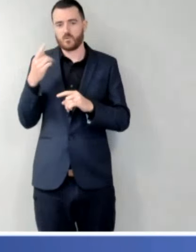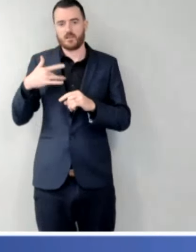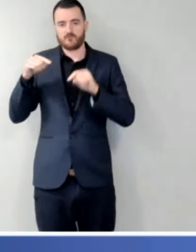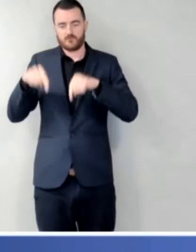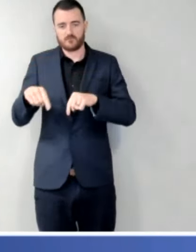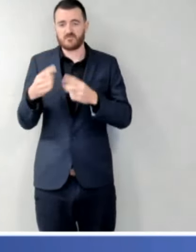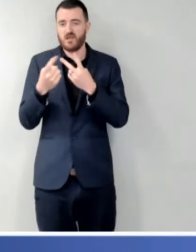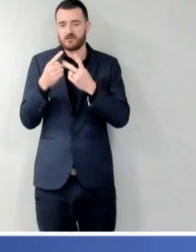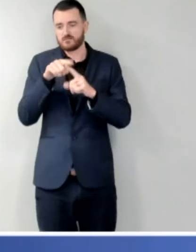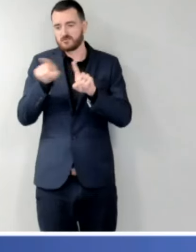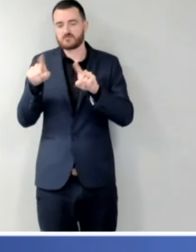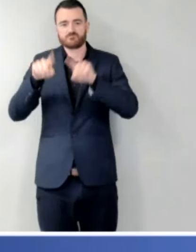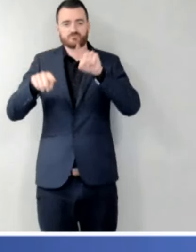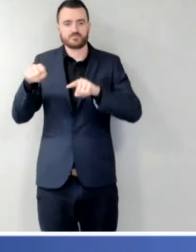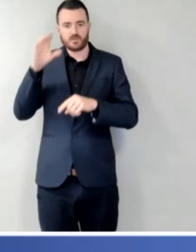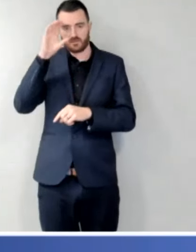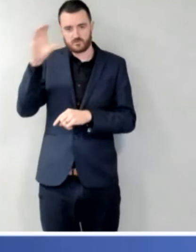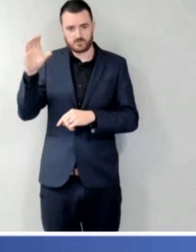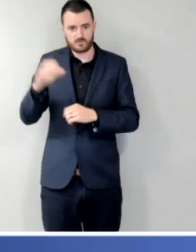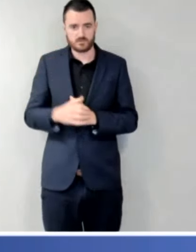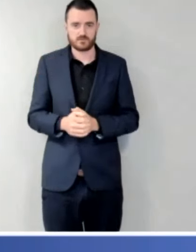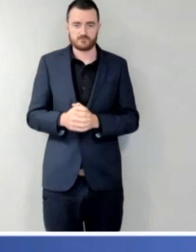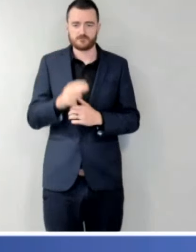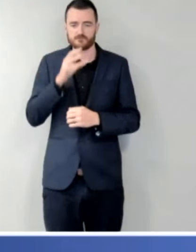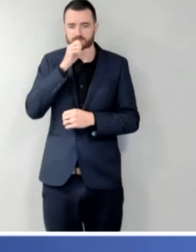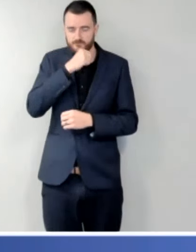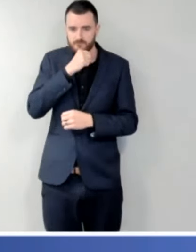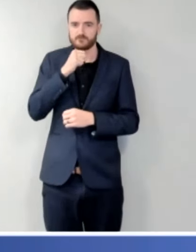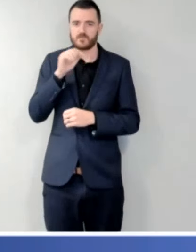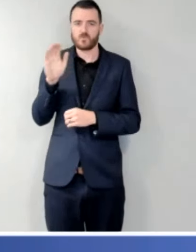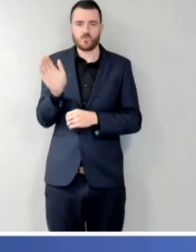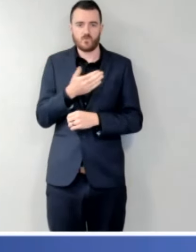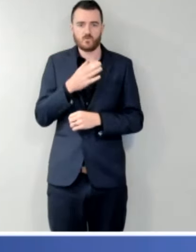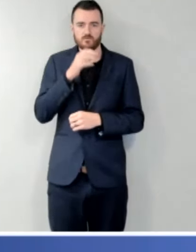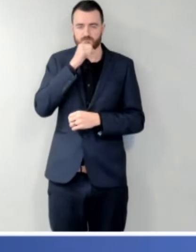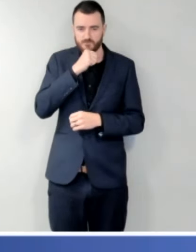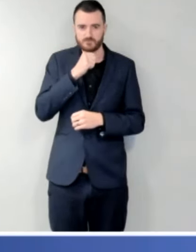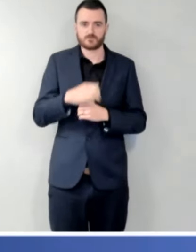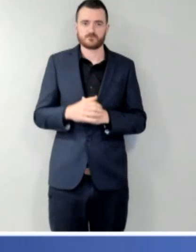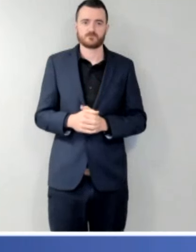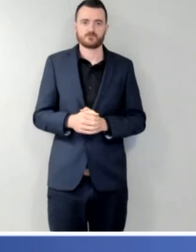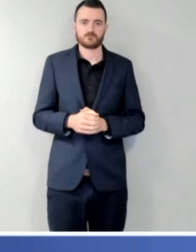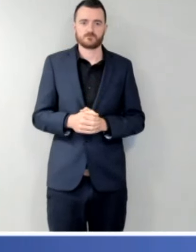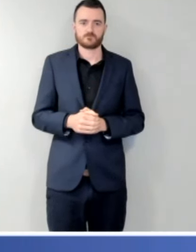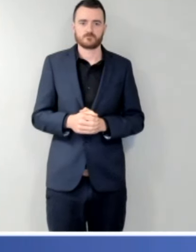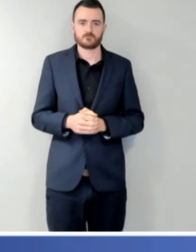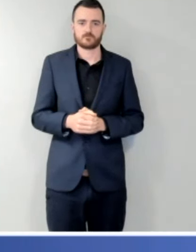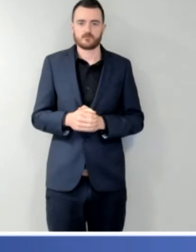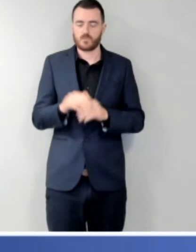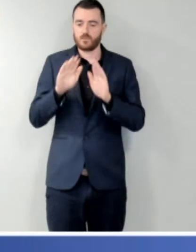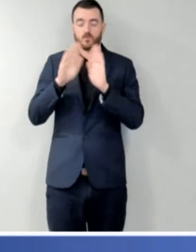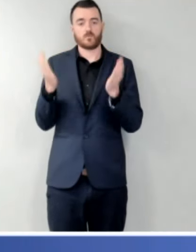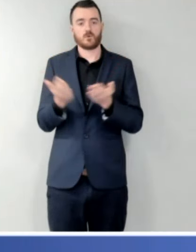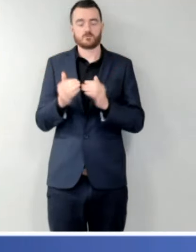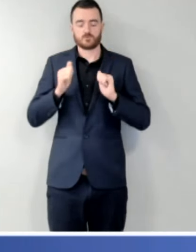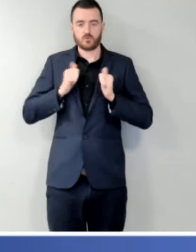from nations around the world, grieving nations. And the world was shocked,